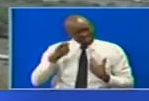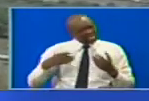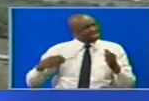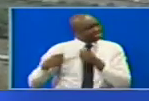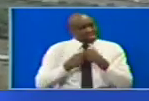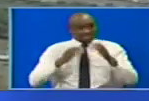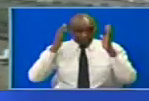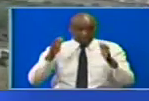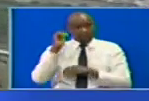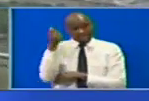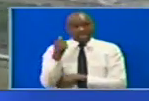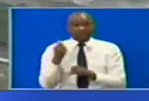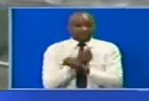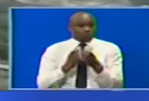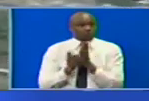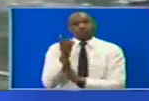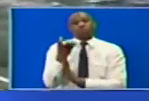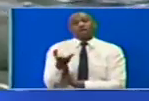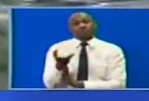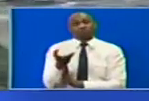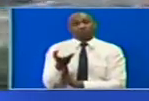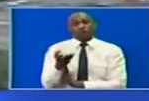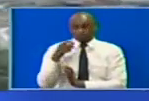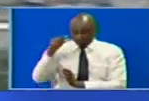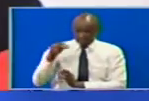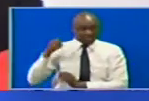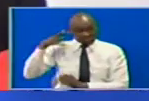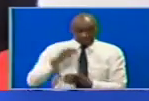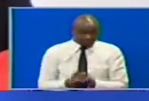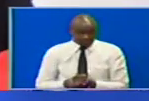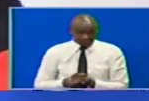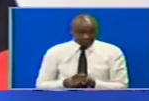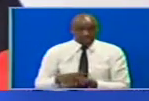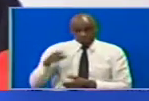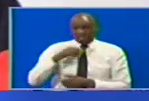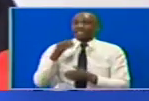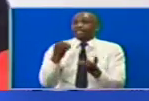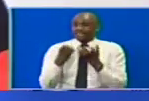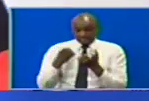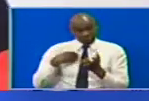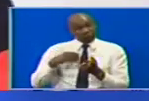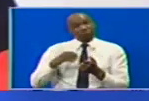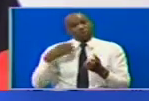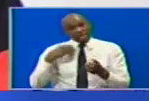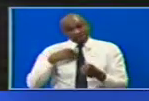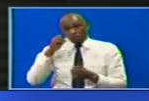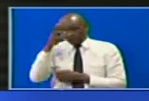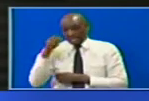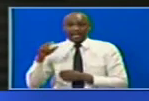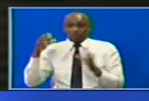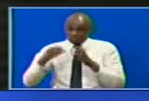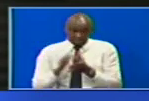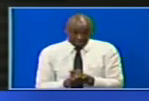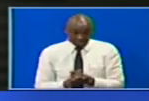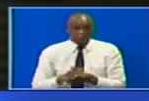impediment towards Kenya for striking the development of geothermal. We require the support and the goodwill of the Olkaria community.